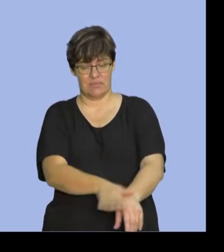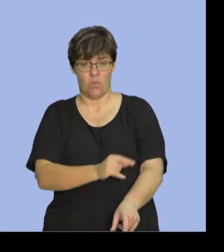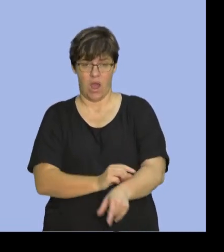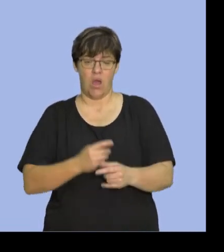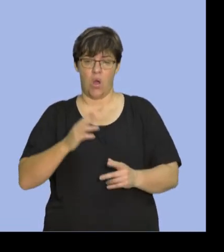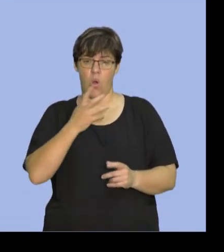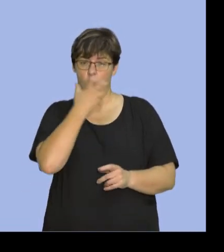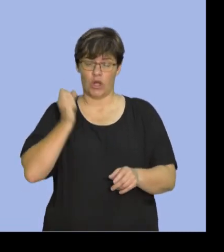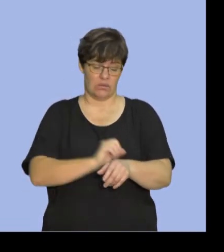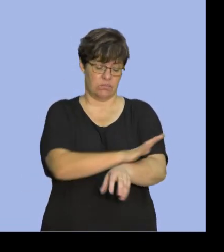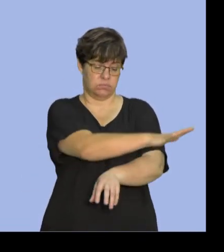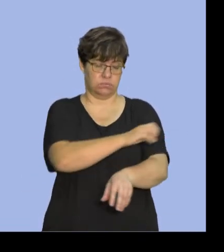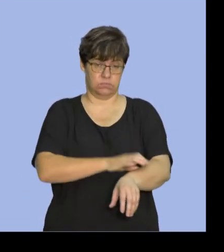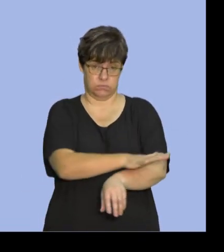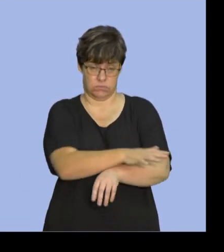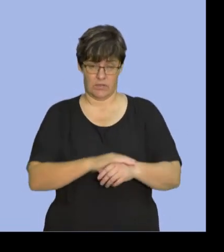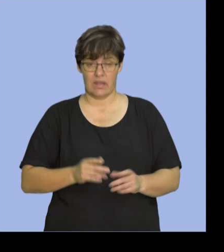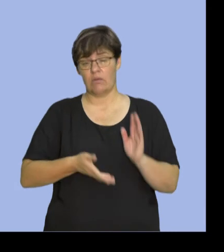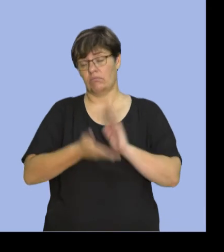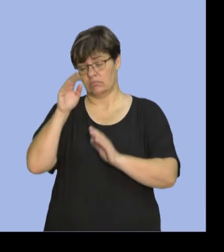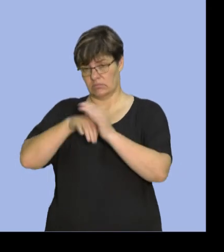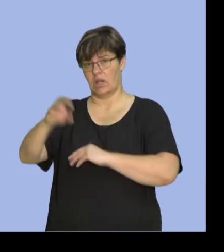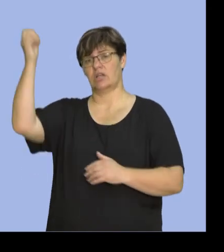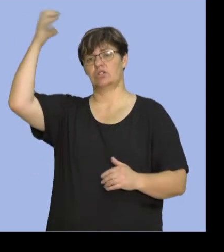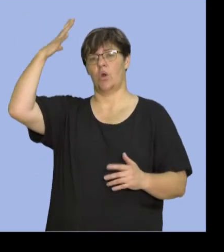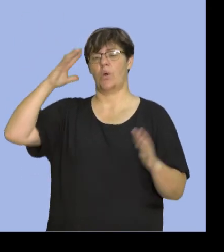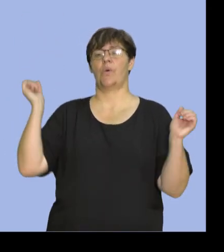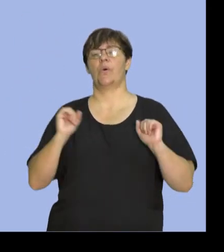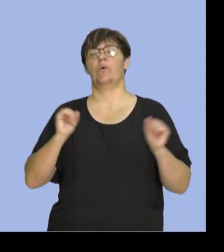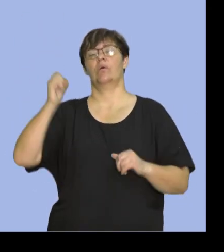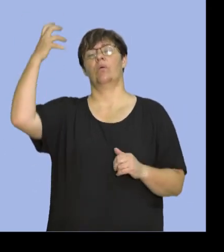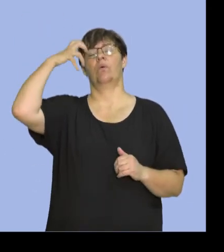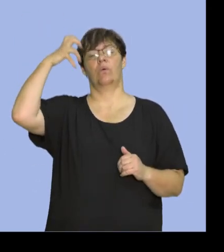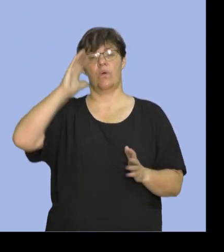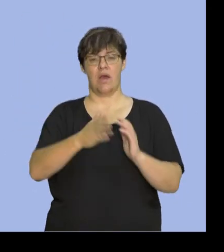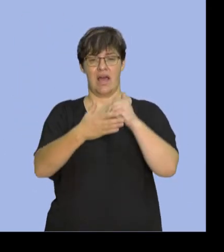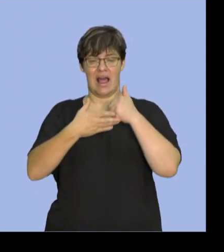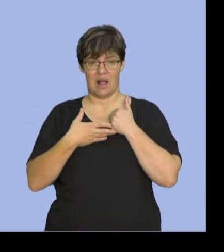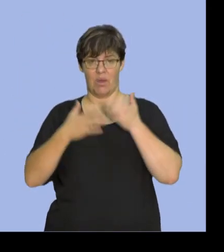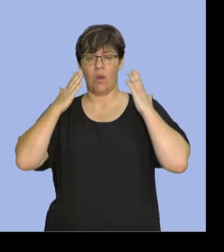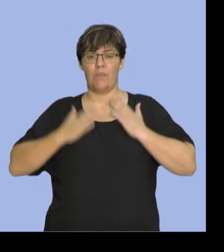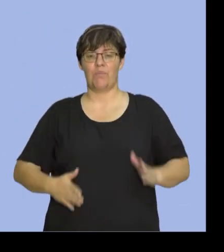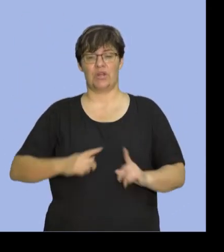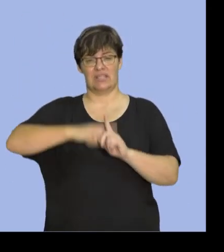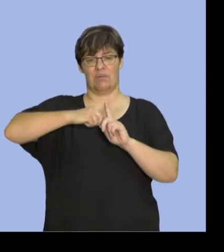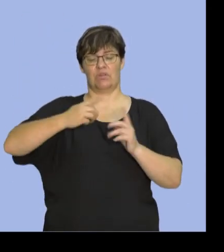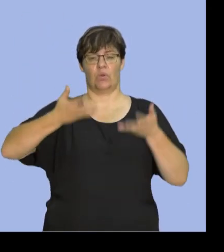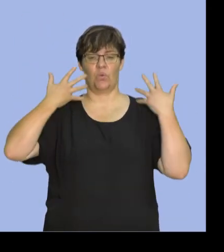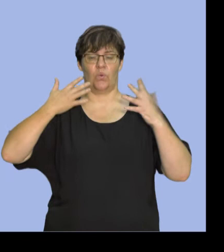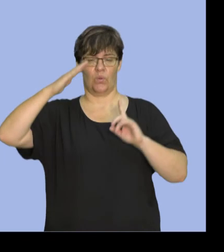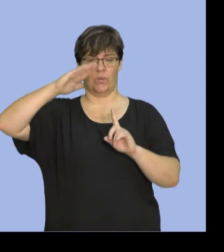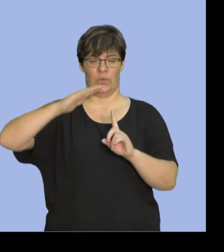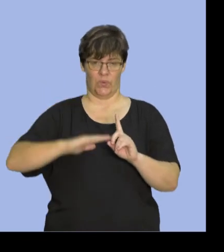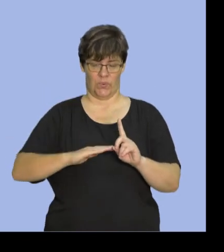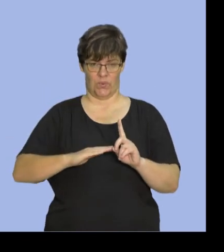We then have a shower, which is much cooler, and you'll see that that helps to cool the body temperature down, bringing that